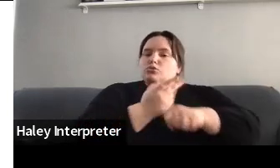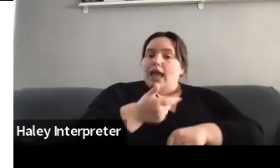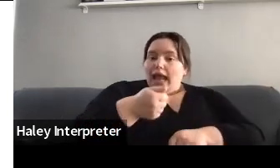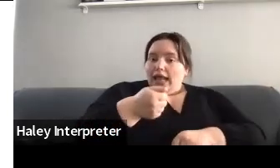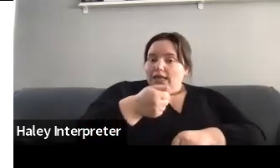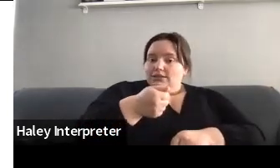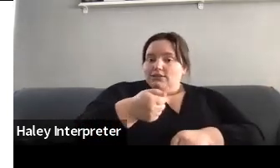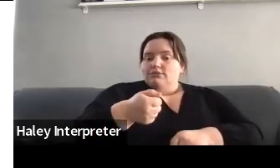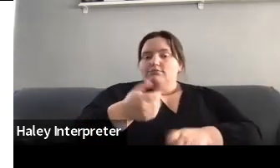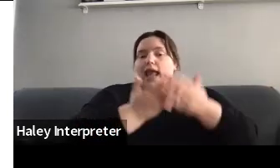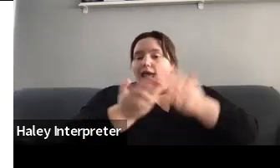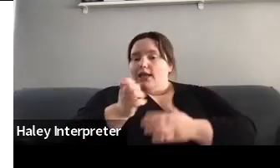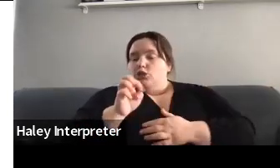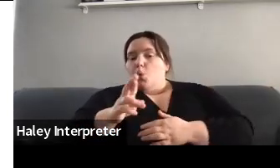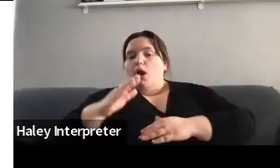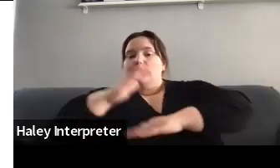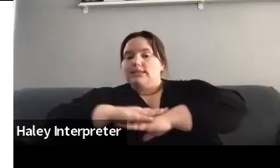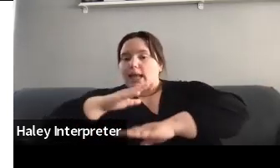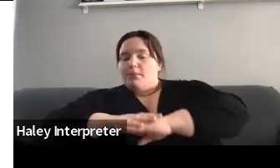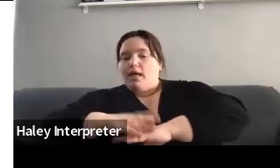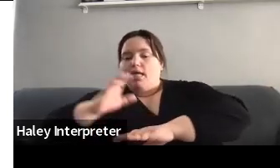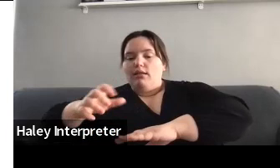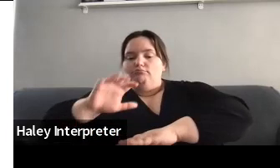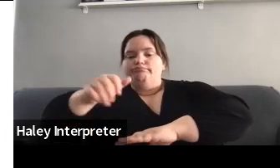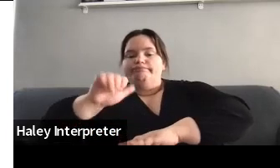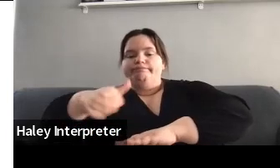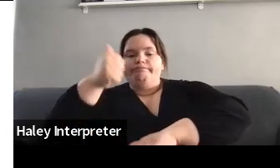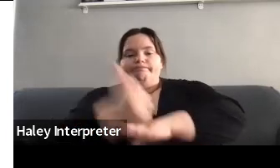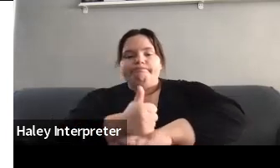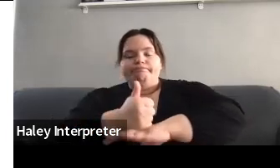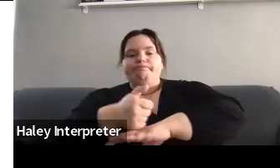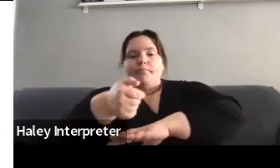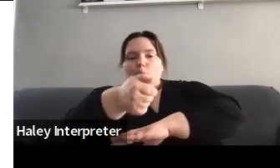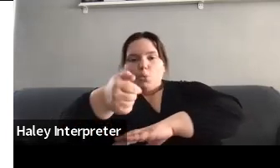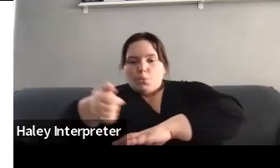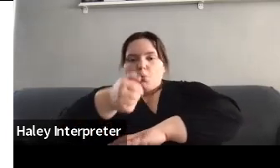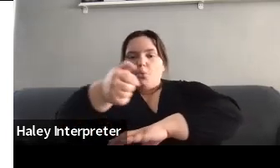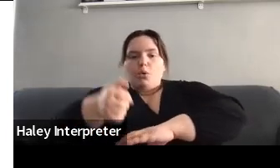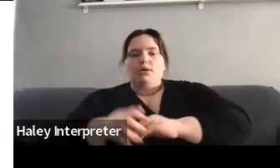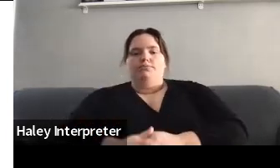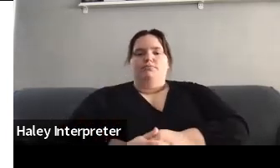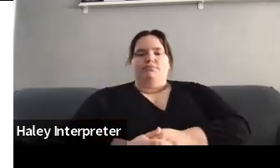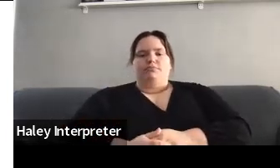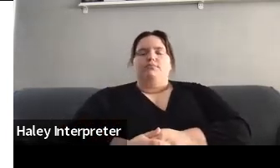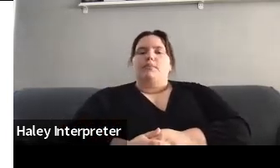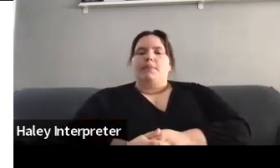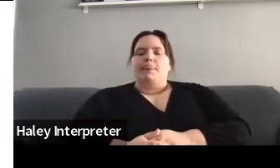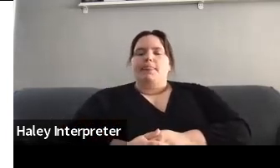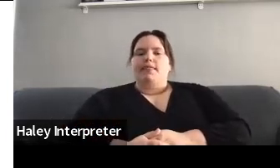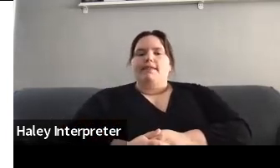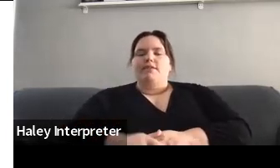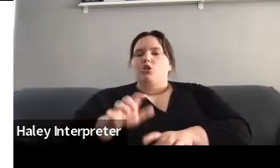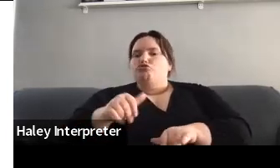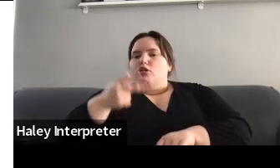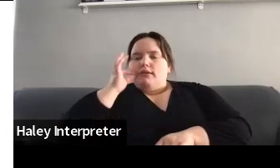laser on the tabletop, and it has all sorts of different patterns that your cat can chase.